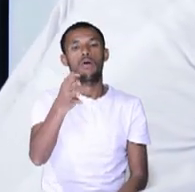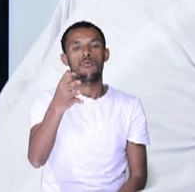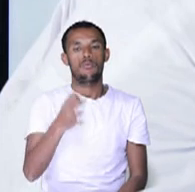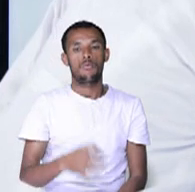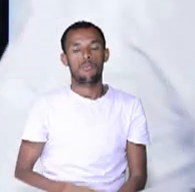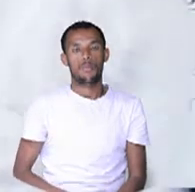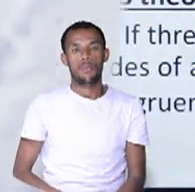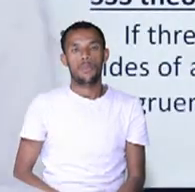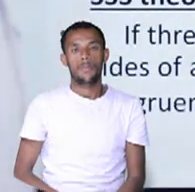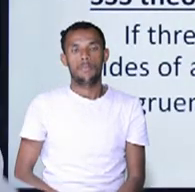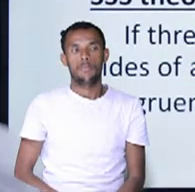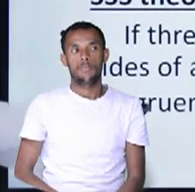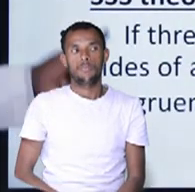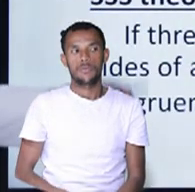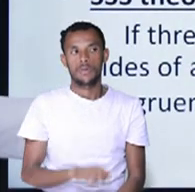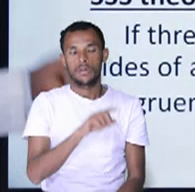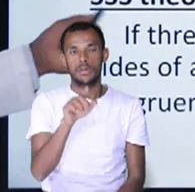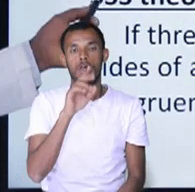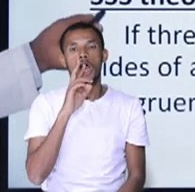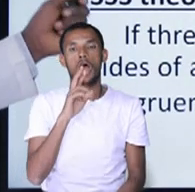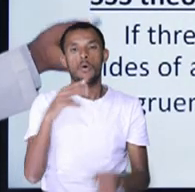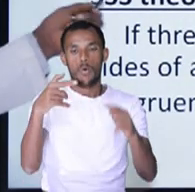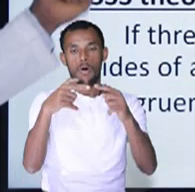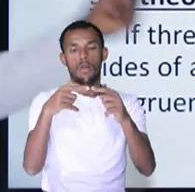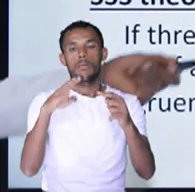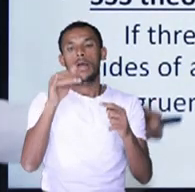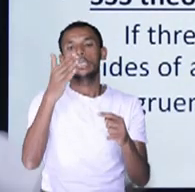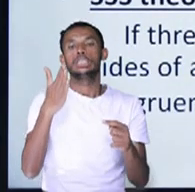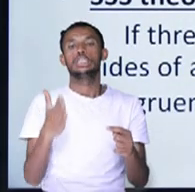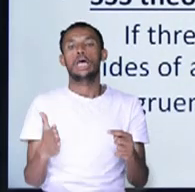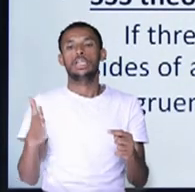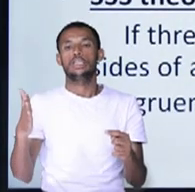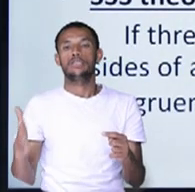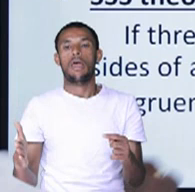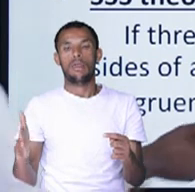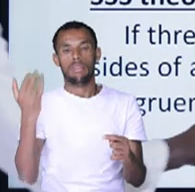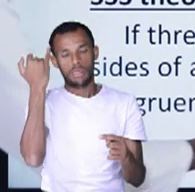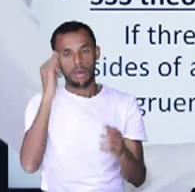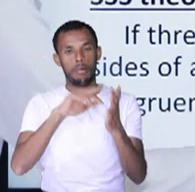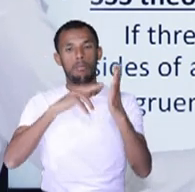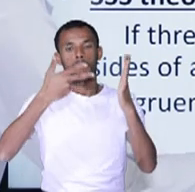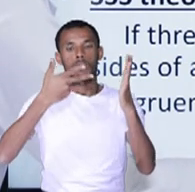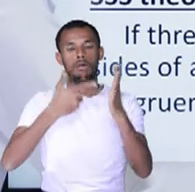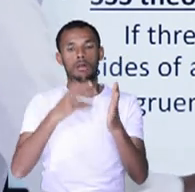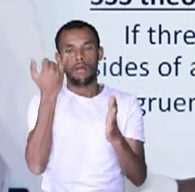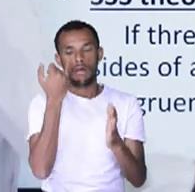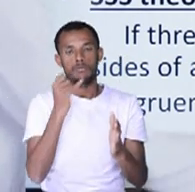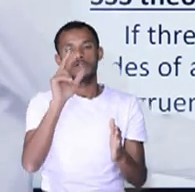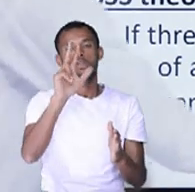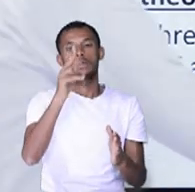DEF. They are congruent by side-side congruency theorem, meaning if